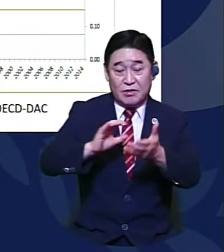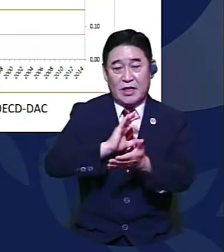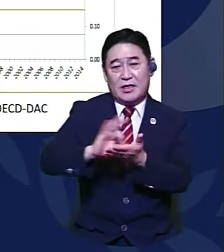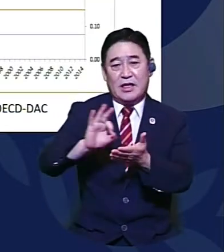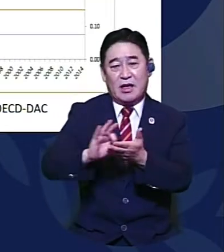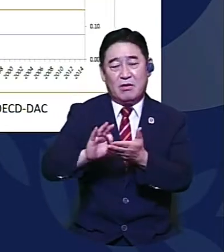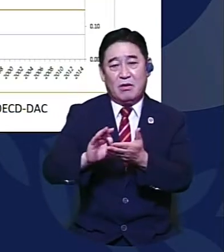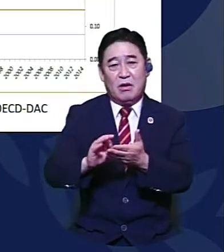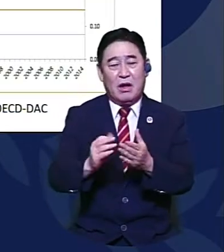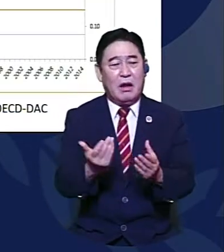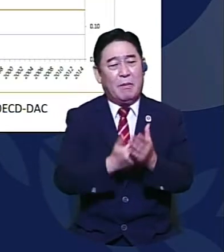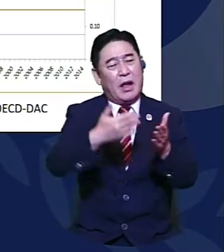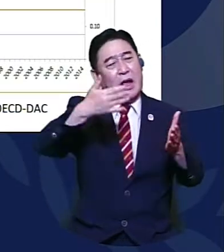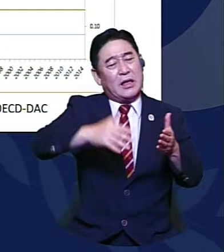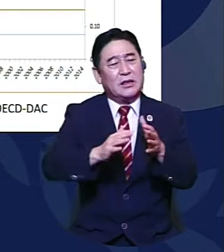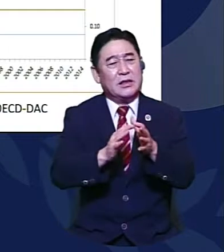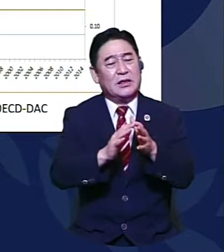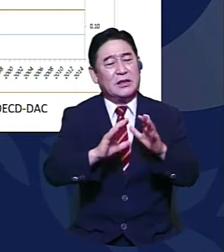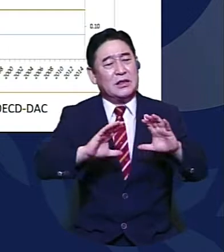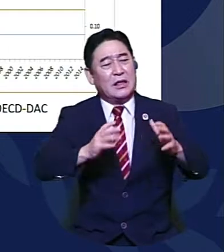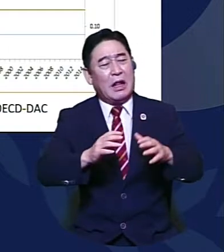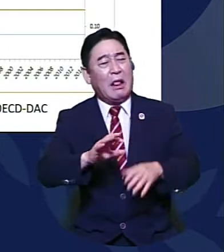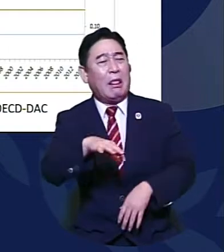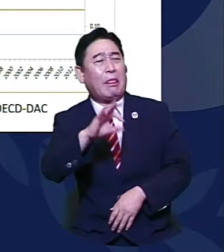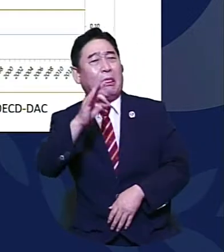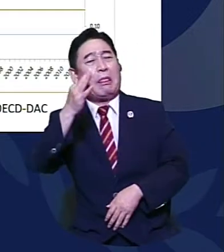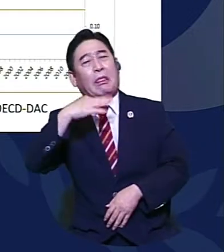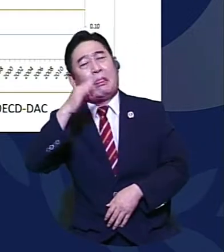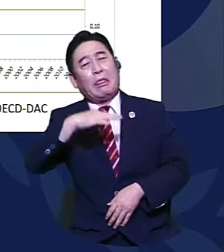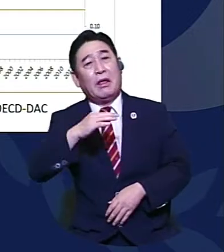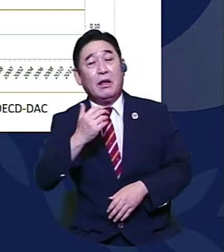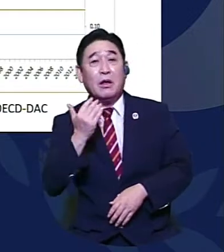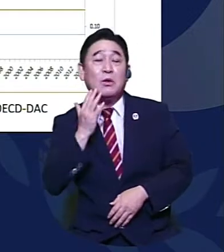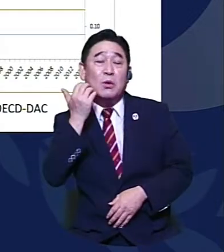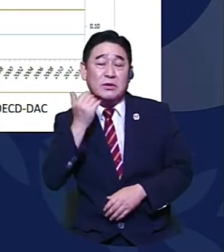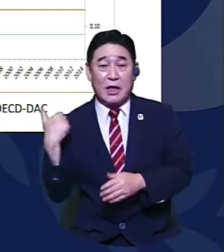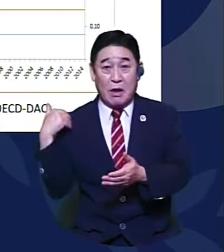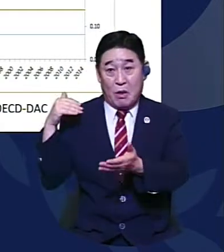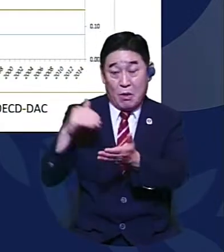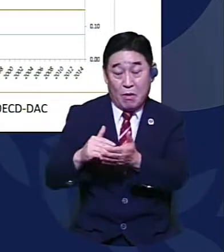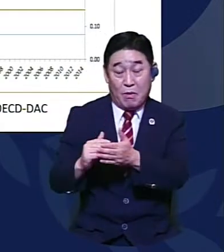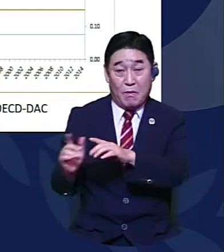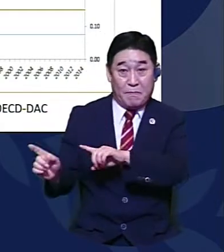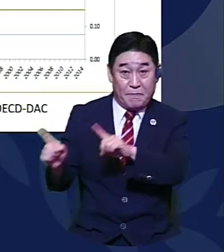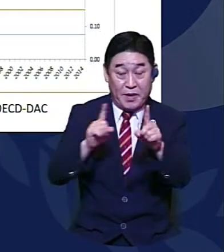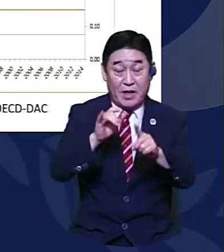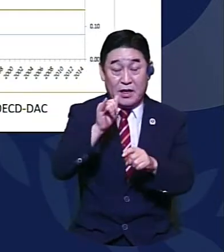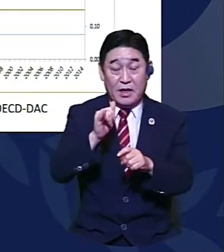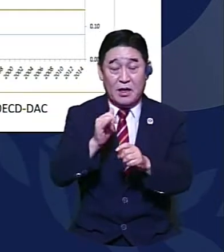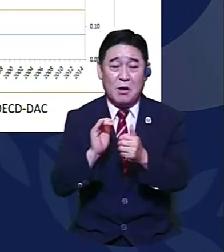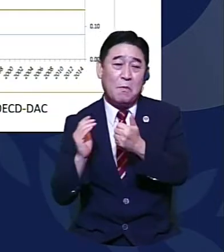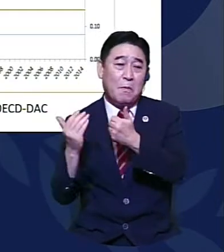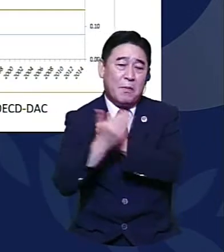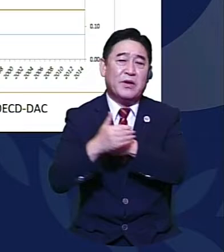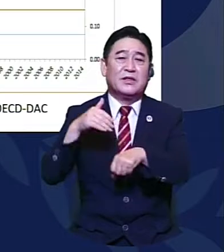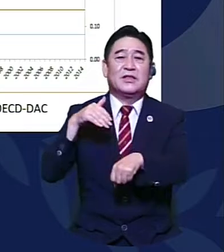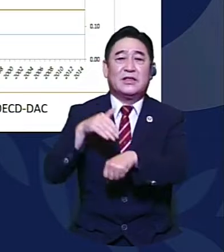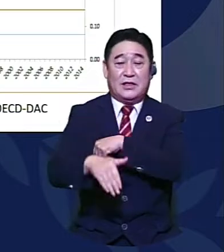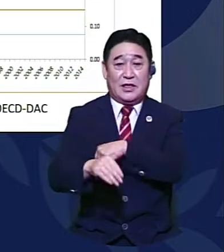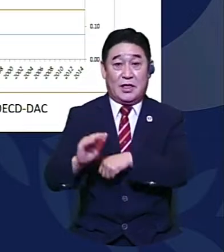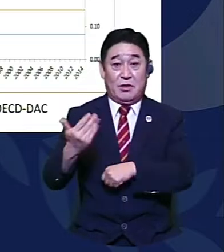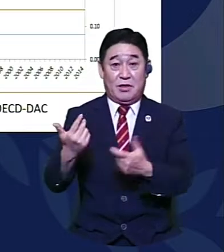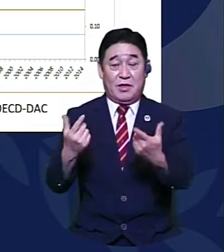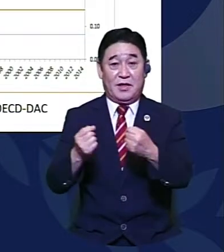that shows partly what the crisis for the green recovery means as well. Korea's ODA target